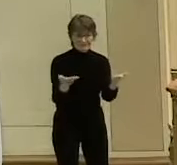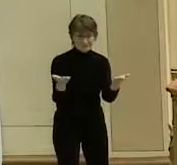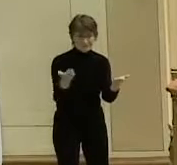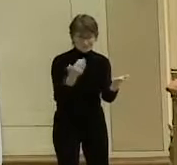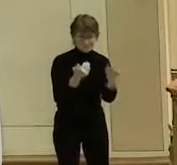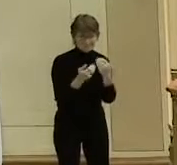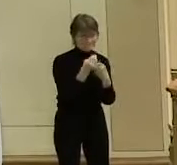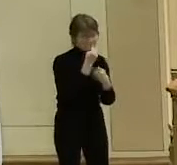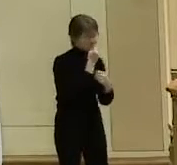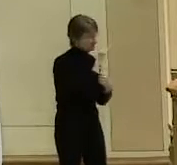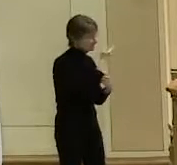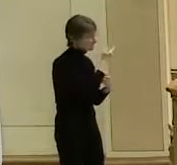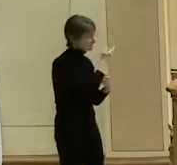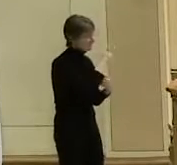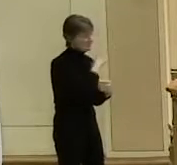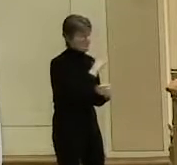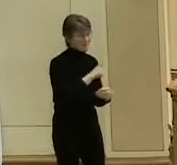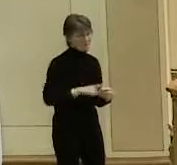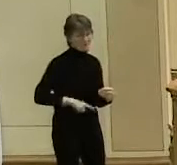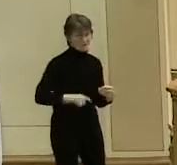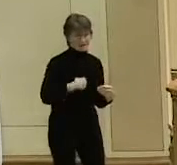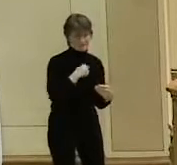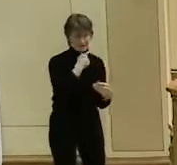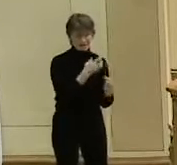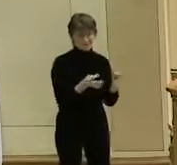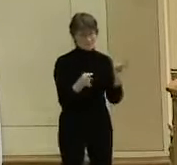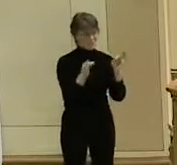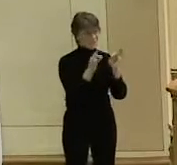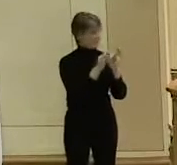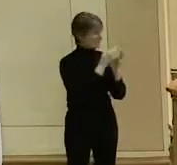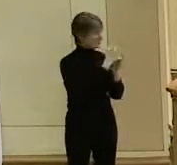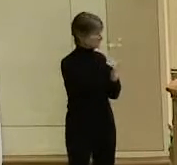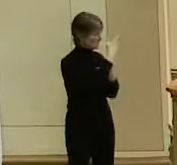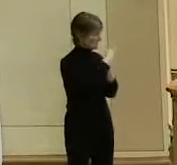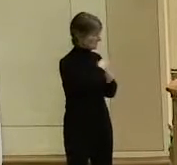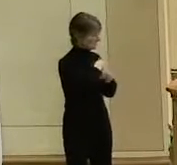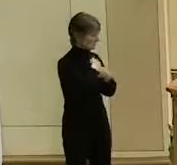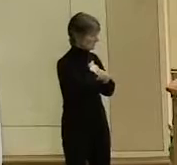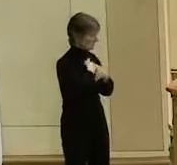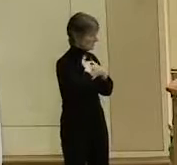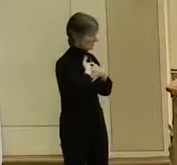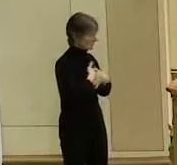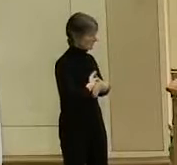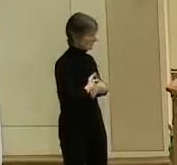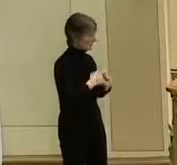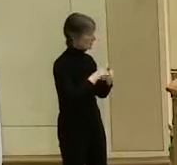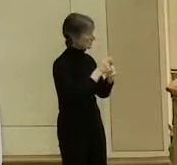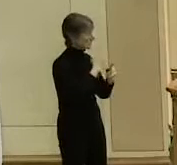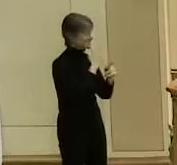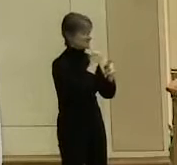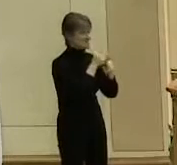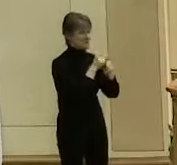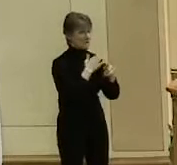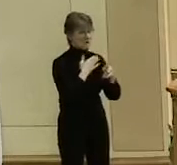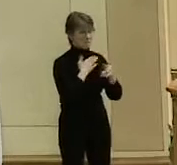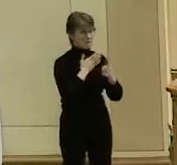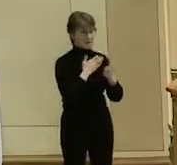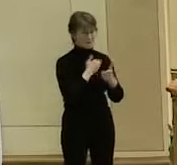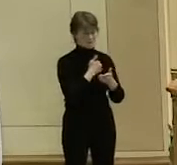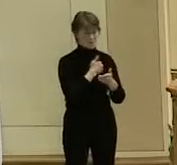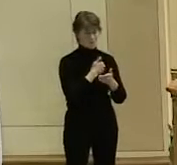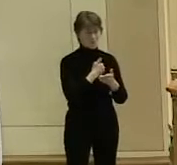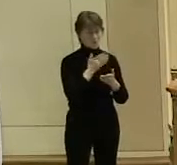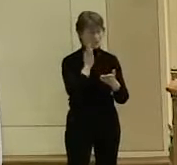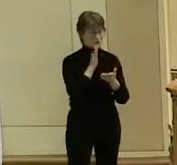the supper of the Lamb. Lord, I am not worthy that you should enter under my roof, but only say the word, and